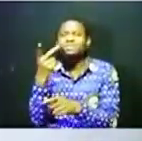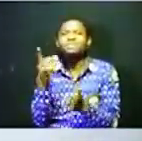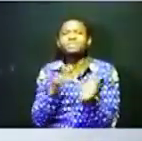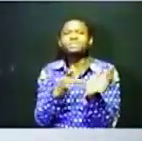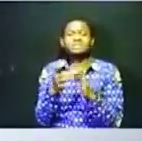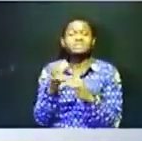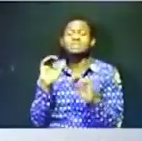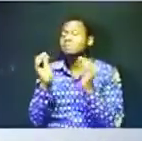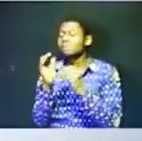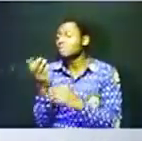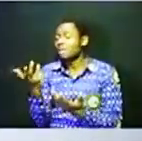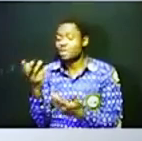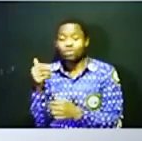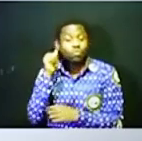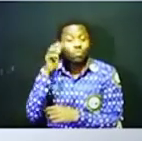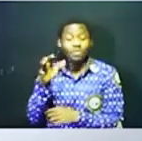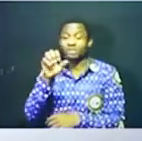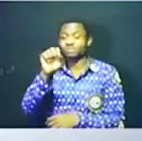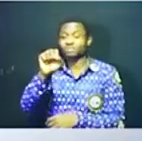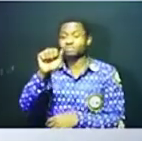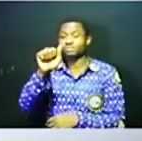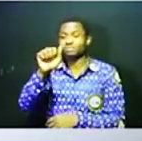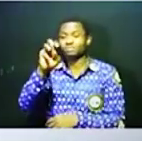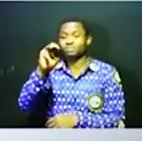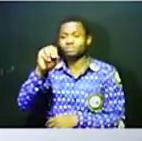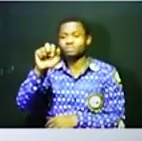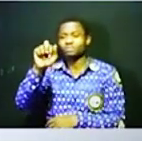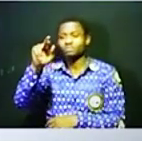the Samaritan woman